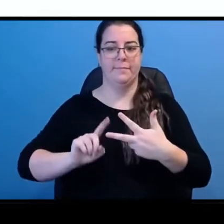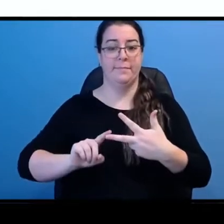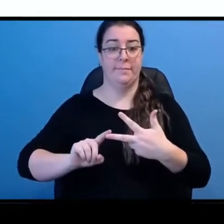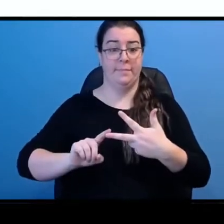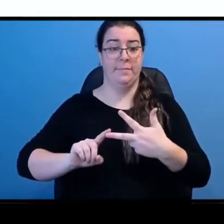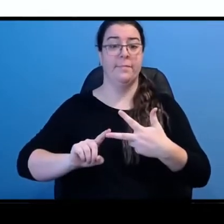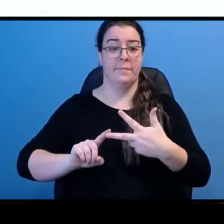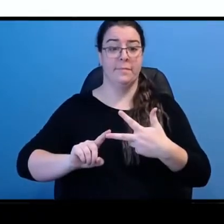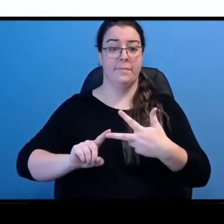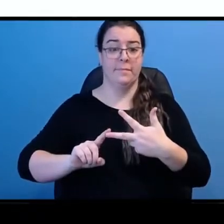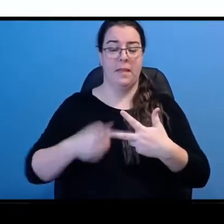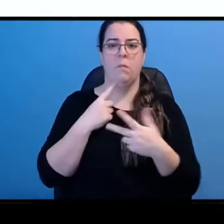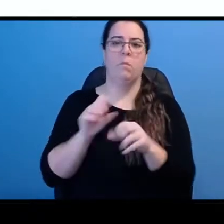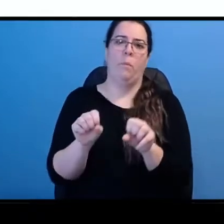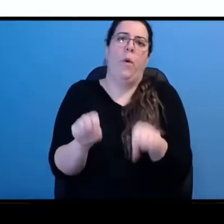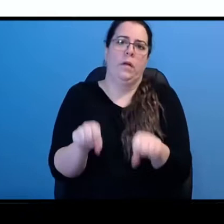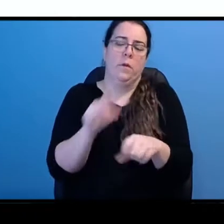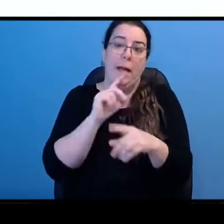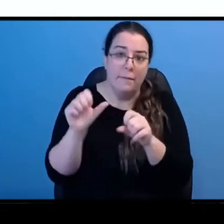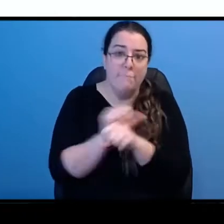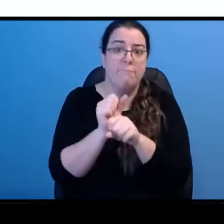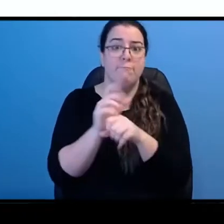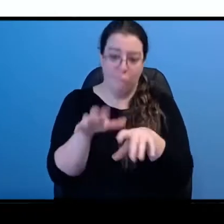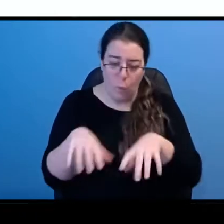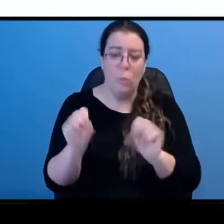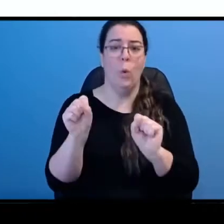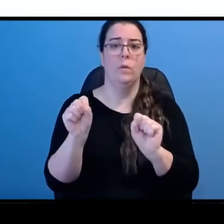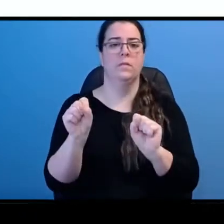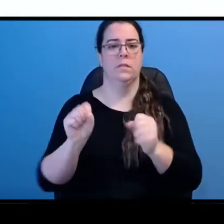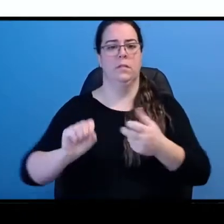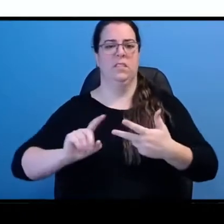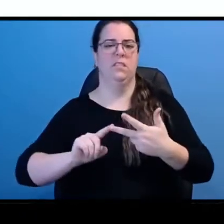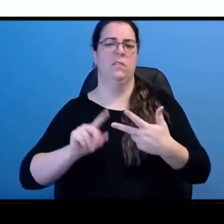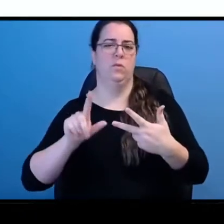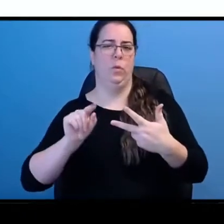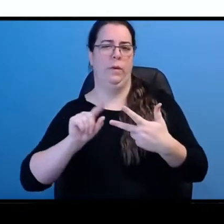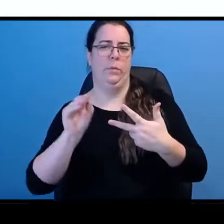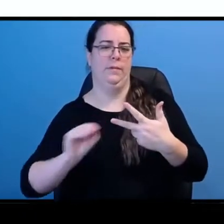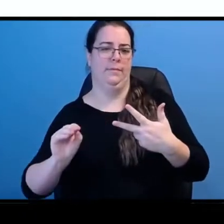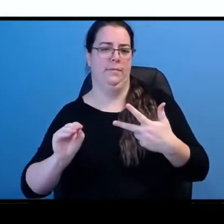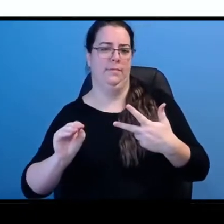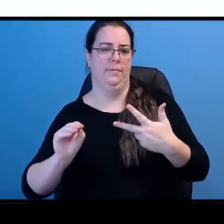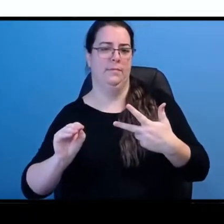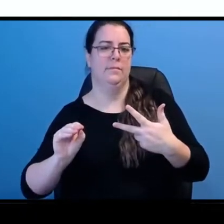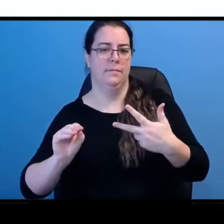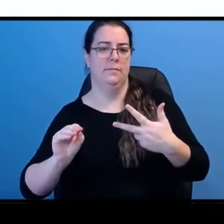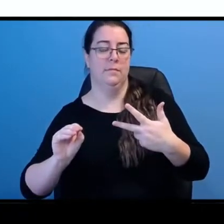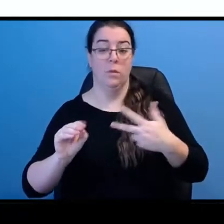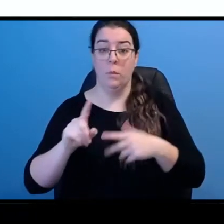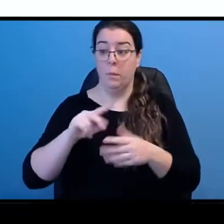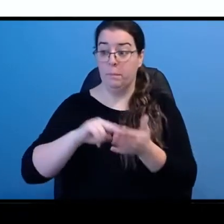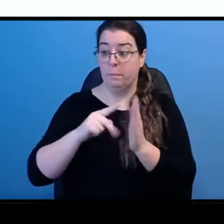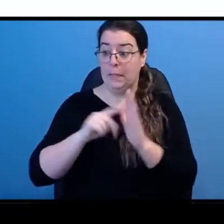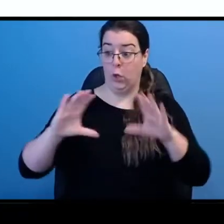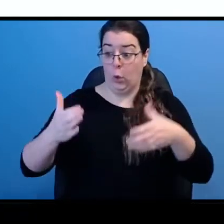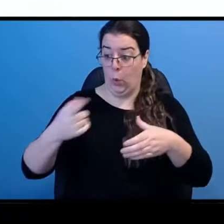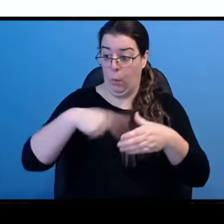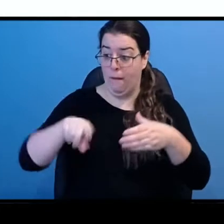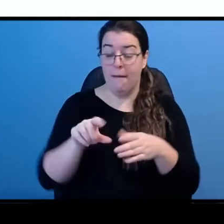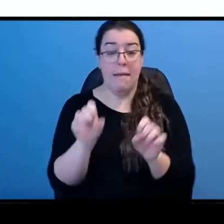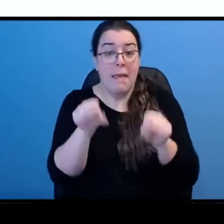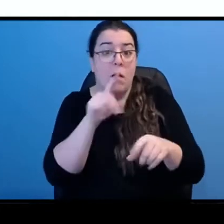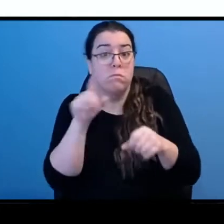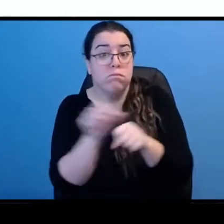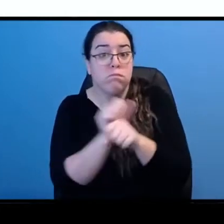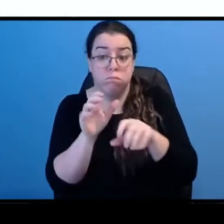to undertake the project, a reasonable budget, including the ability to provide adequate working conditions. So